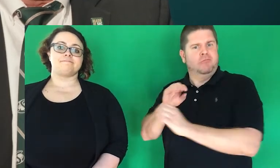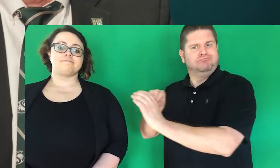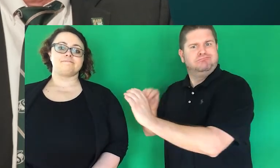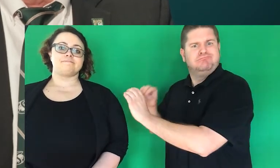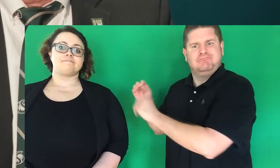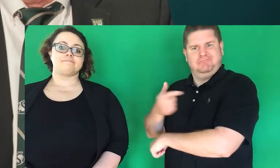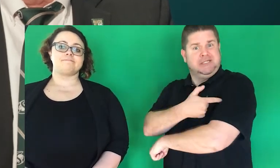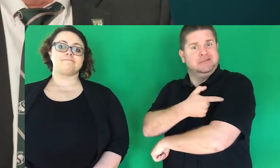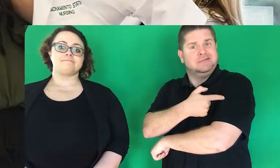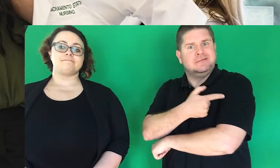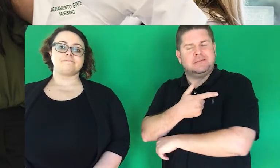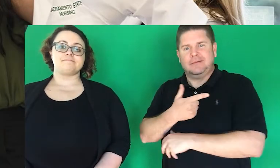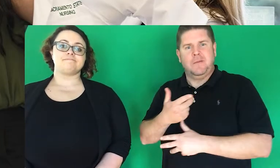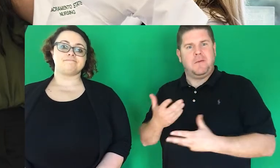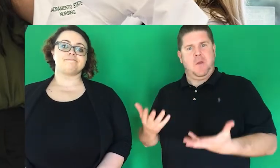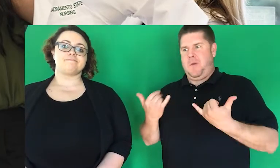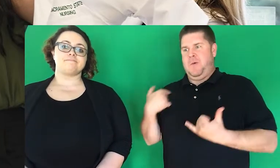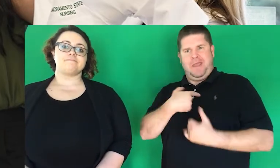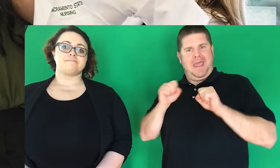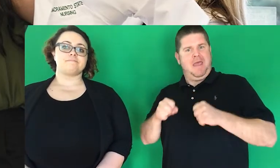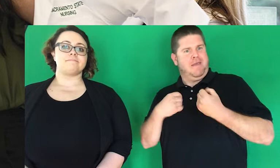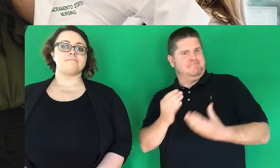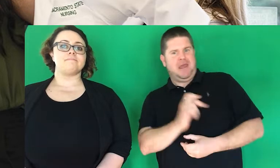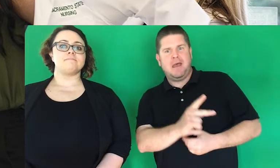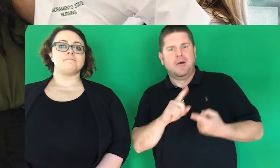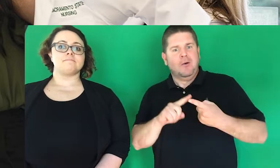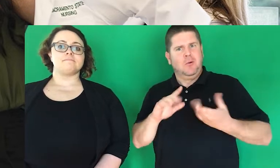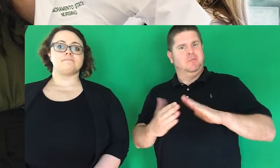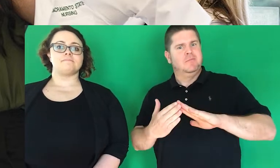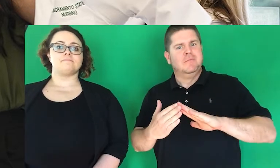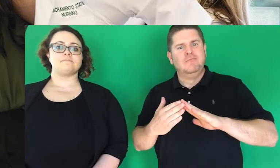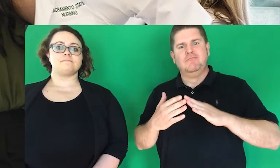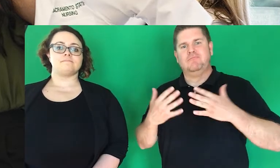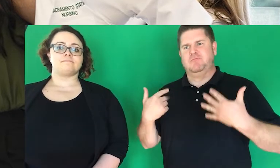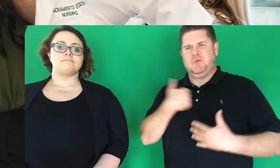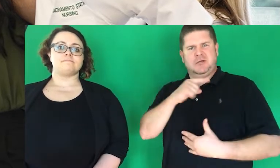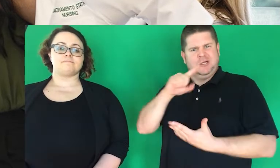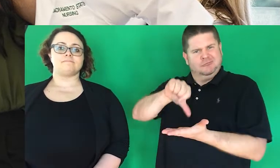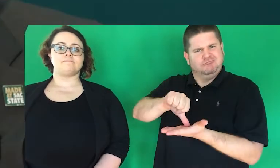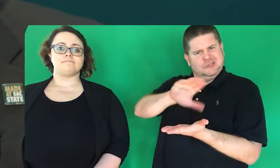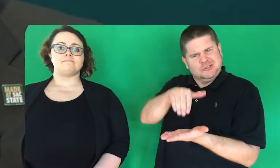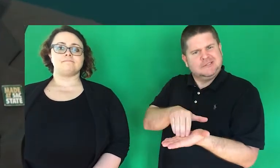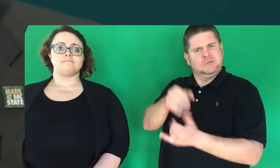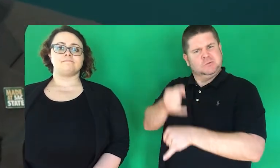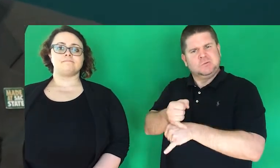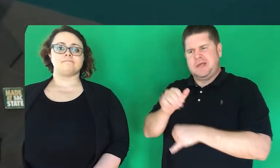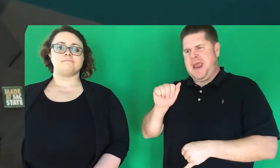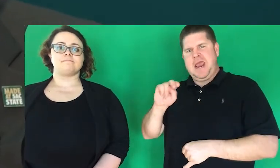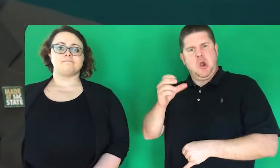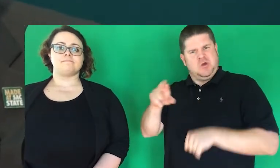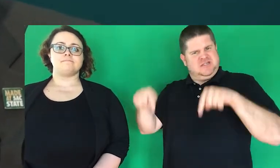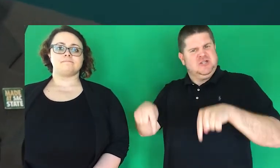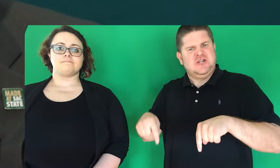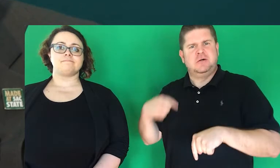can house the vaccine. So we're able to give back to the community. We are an anchor institution. We are anchored here.